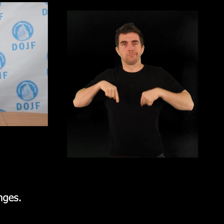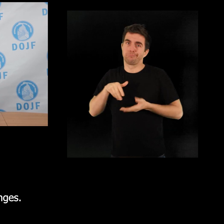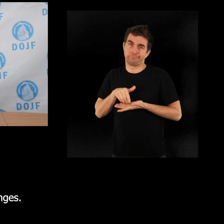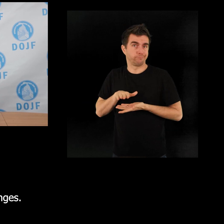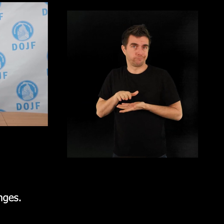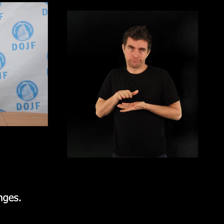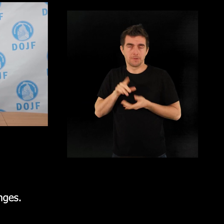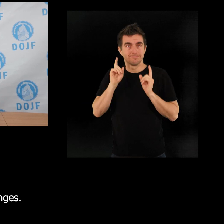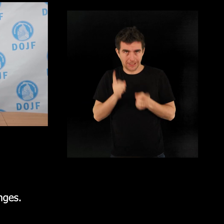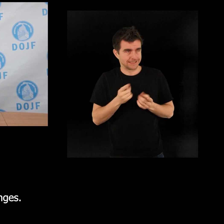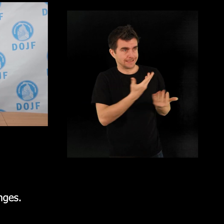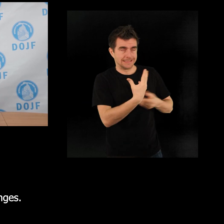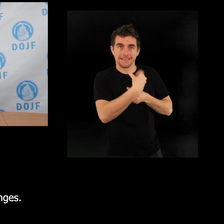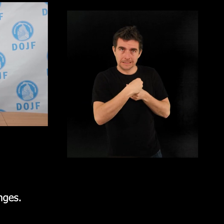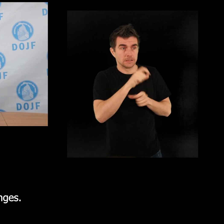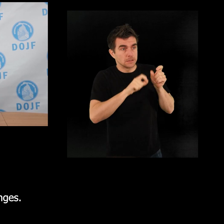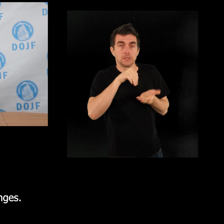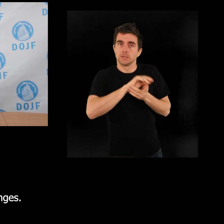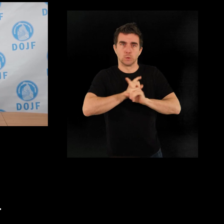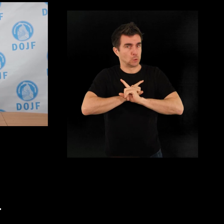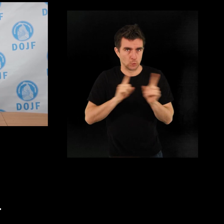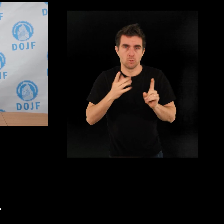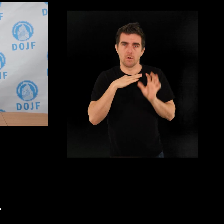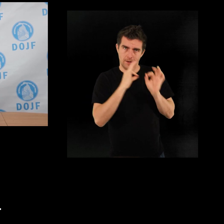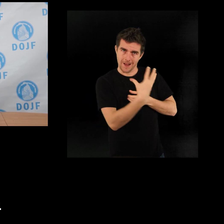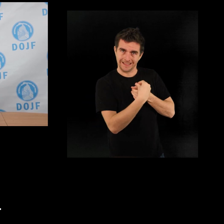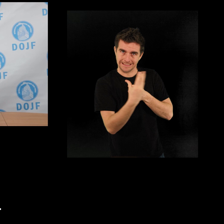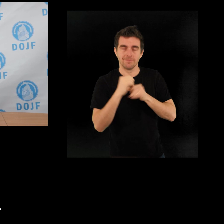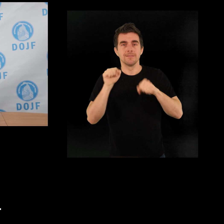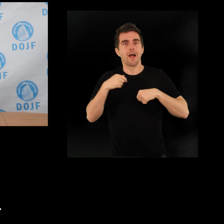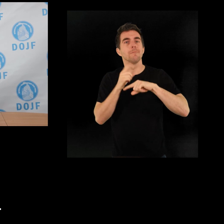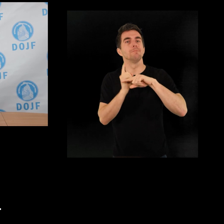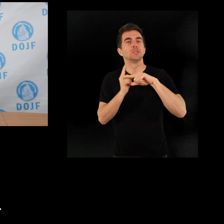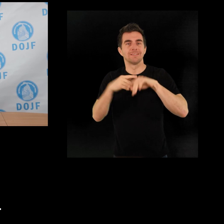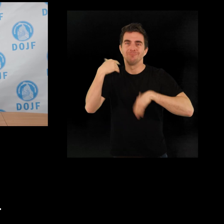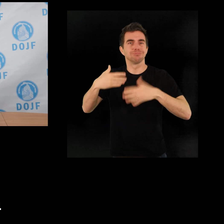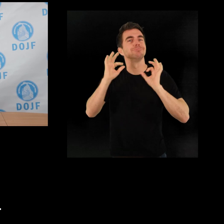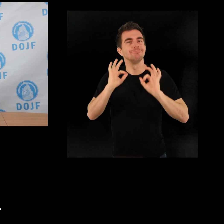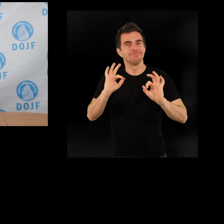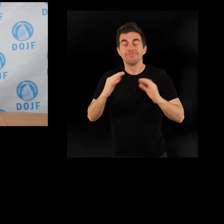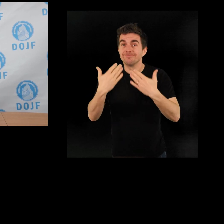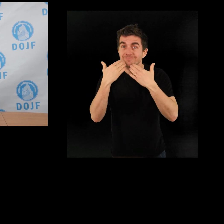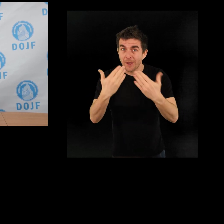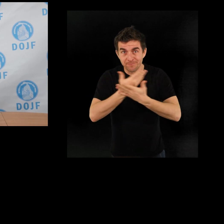behind, inclusion makes positive changes. Thank you very much. Have a nice day to you all.